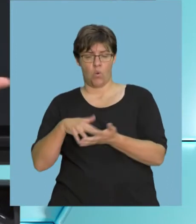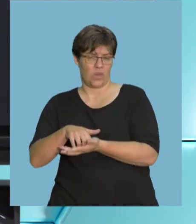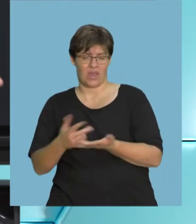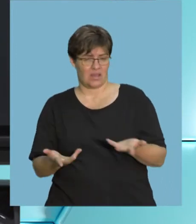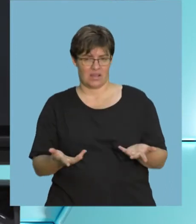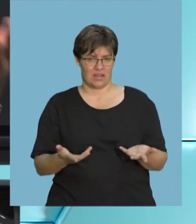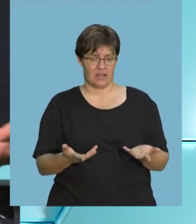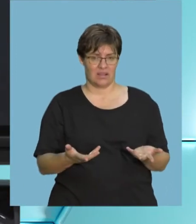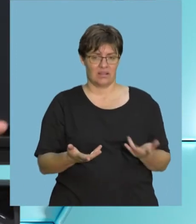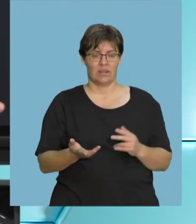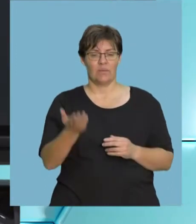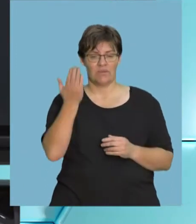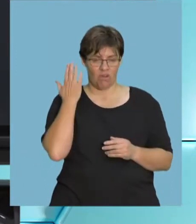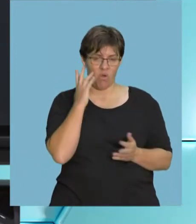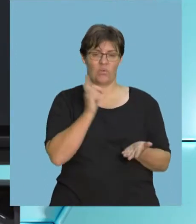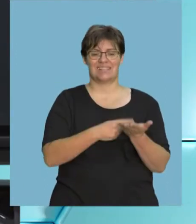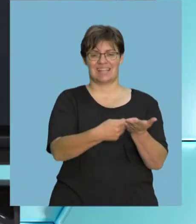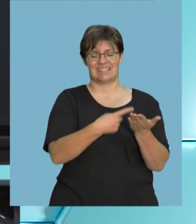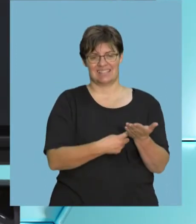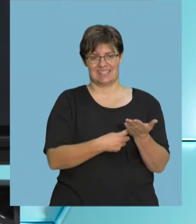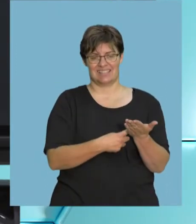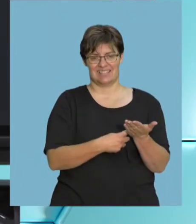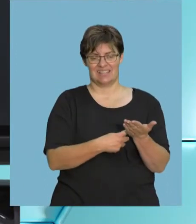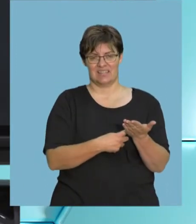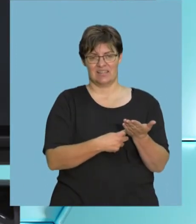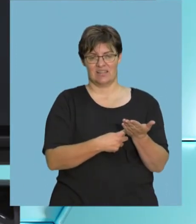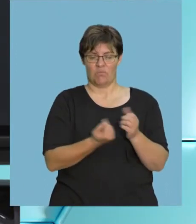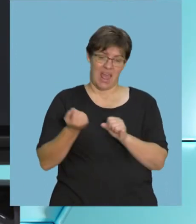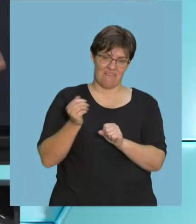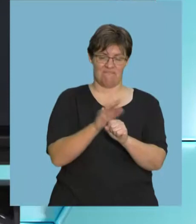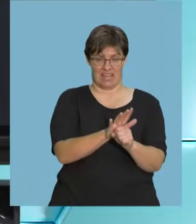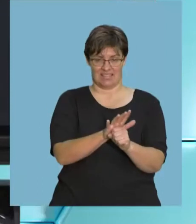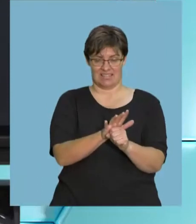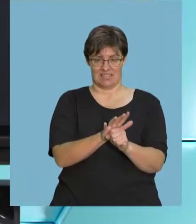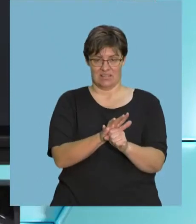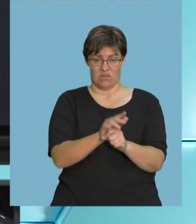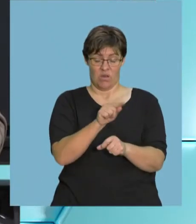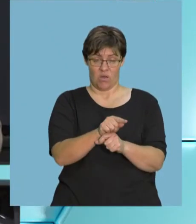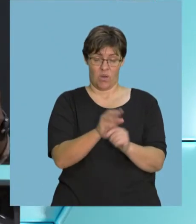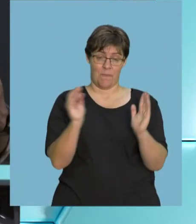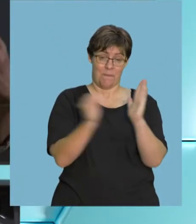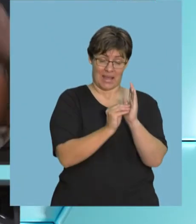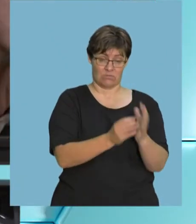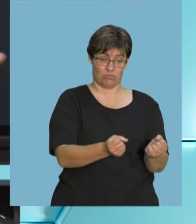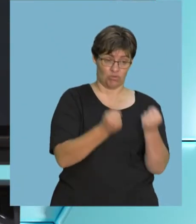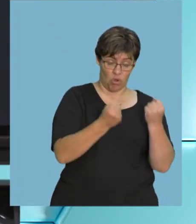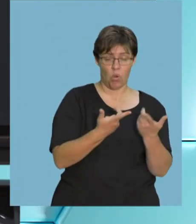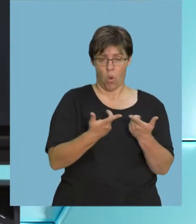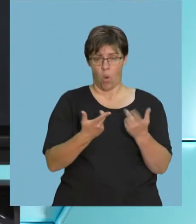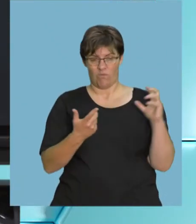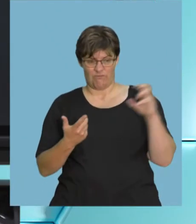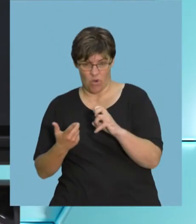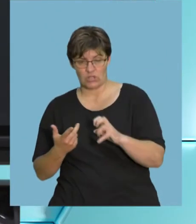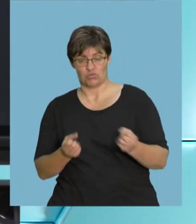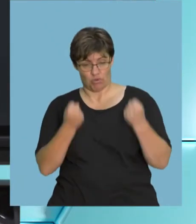strength because of the size again, because earlier on we've managed also to talk about the factors that actually affect the strength or